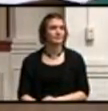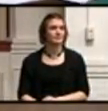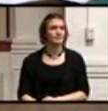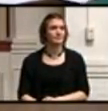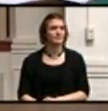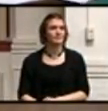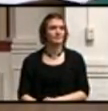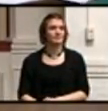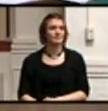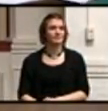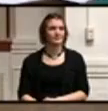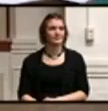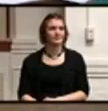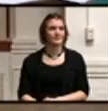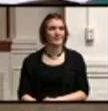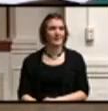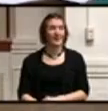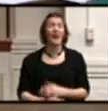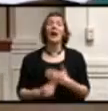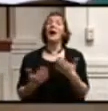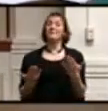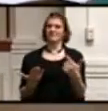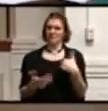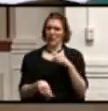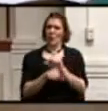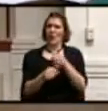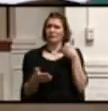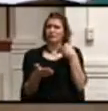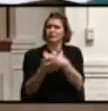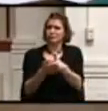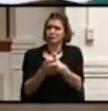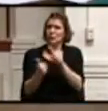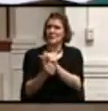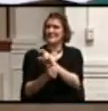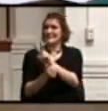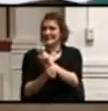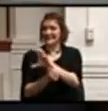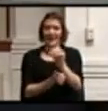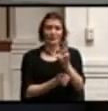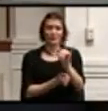Oh. Anything else? We've worked very close with Stephen